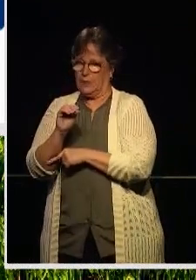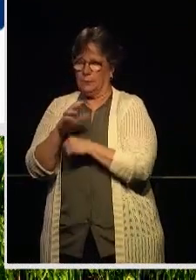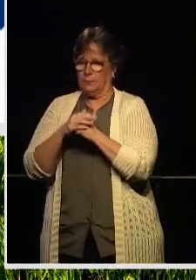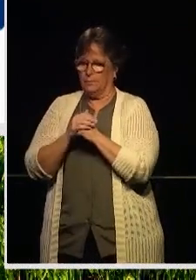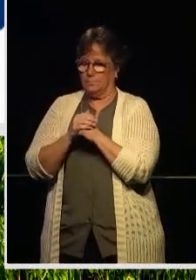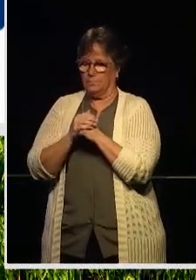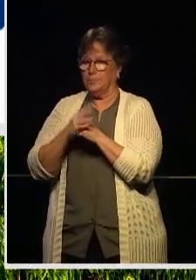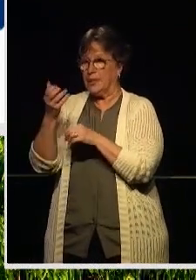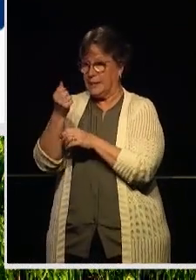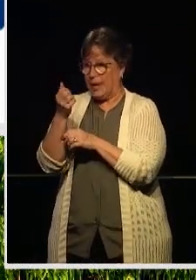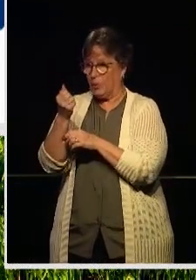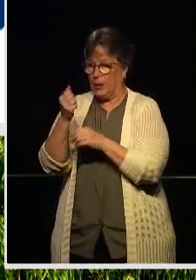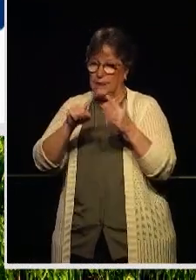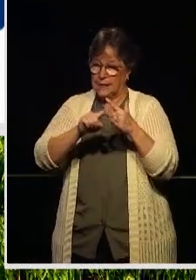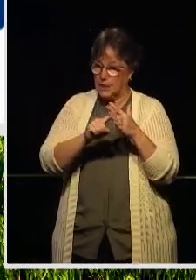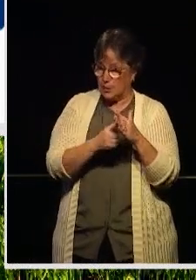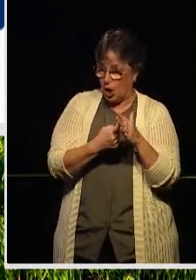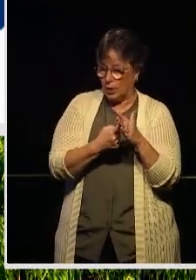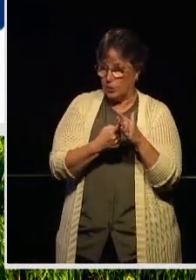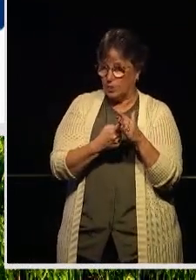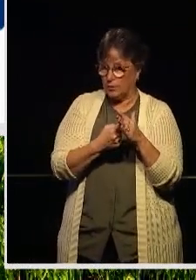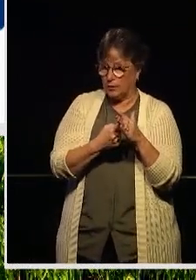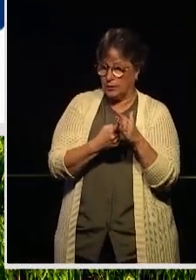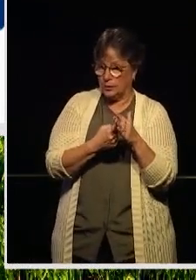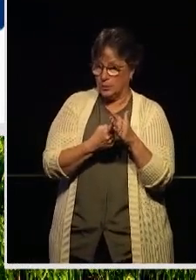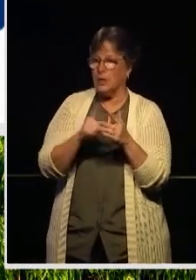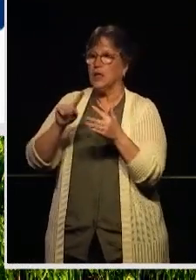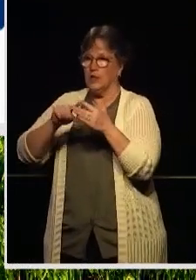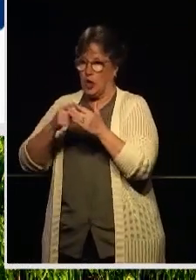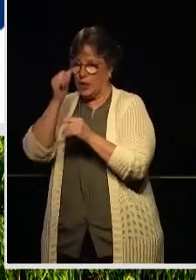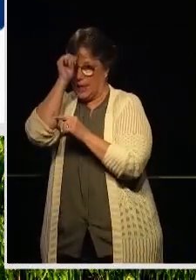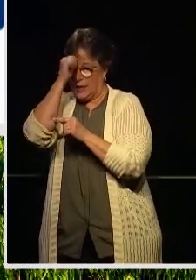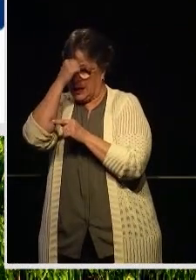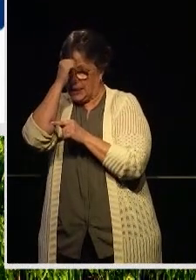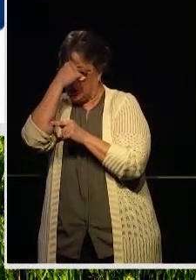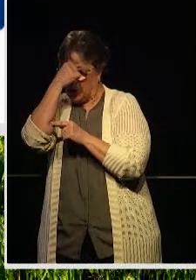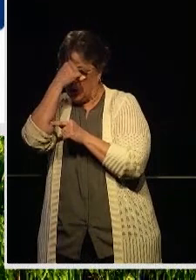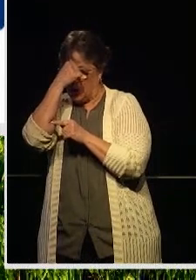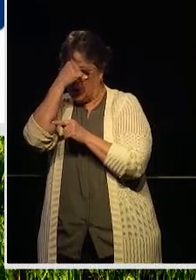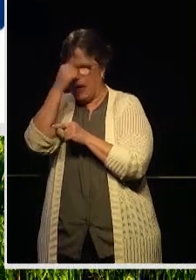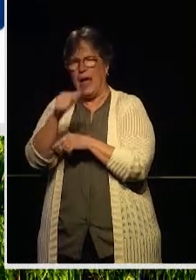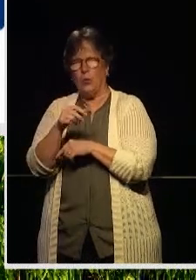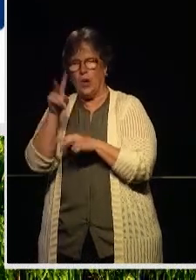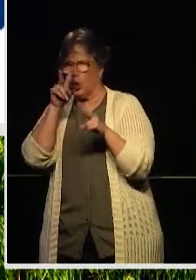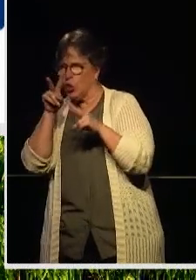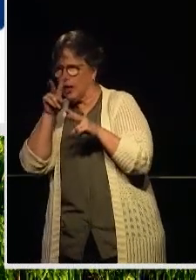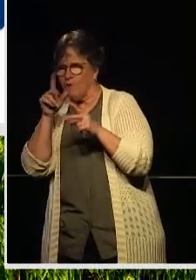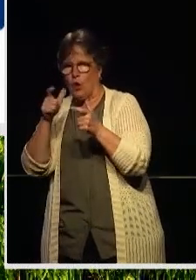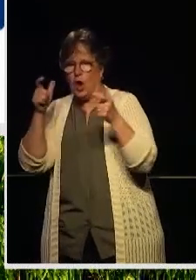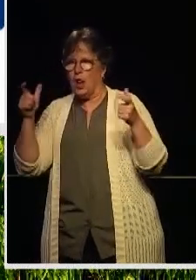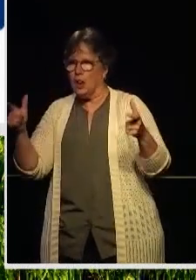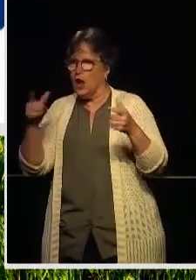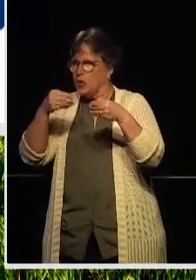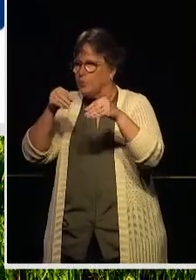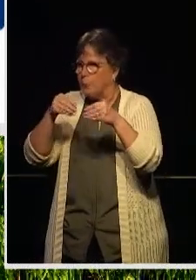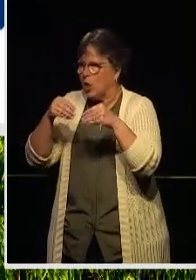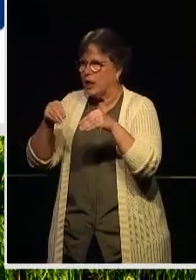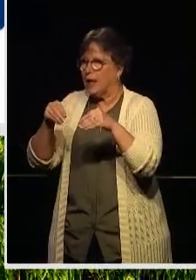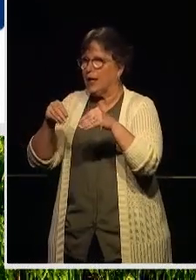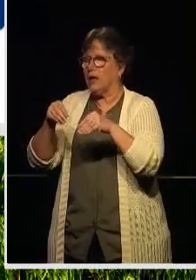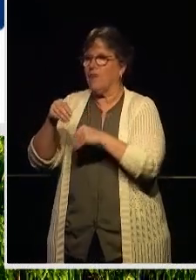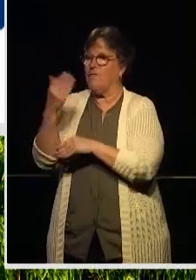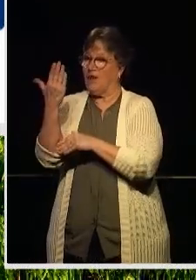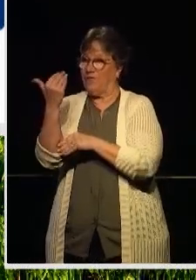Dairy is just the beginning, and we have launched in India, and we're looking at a very large market in agri-diagnostics of $15+